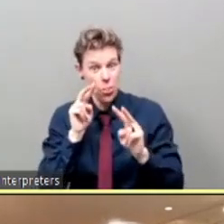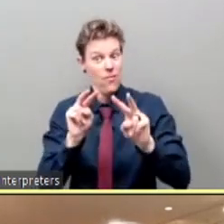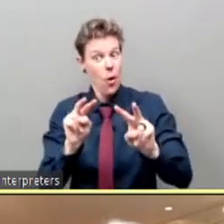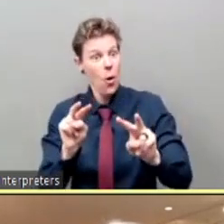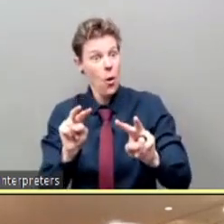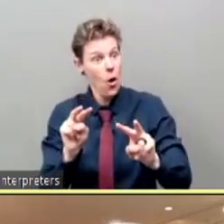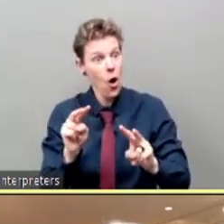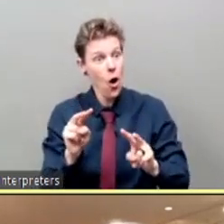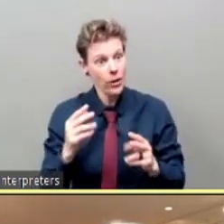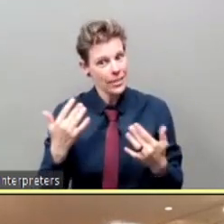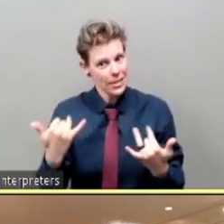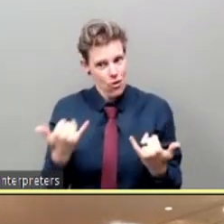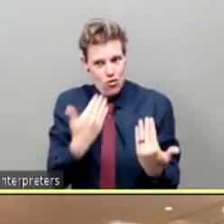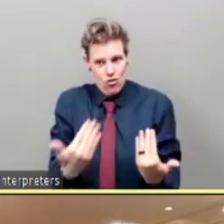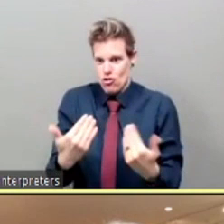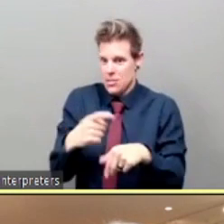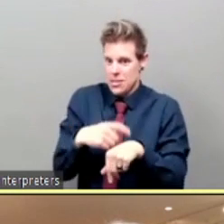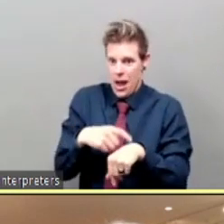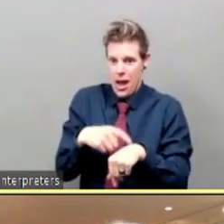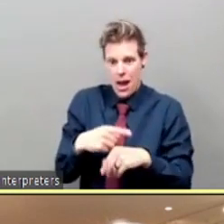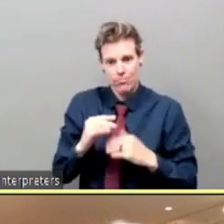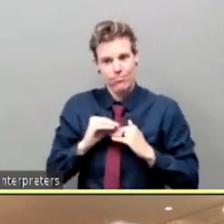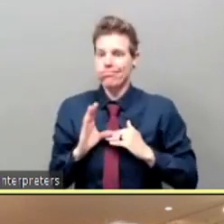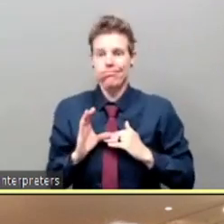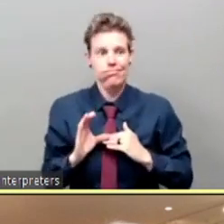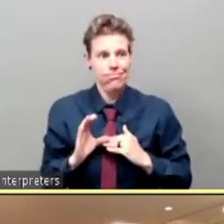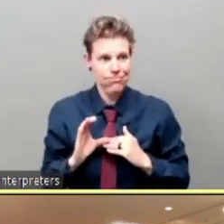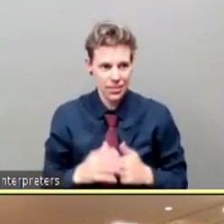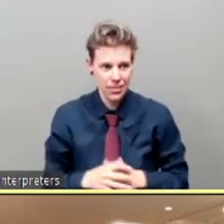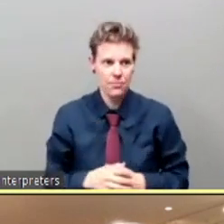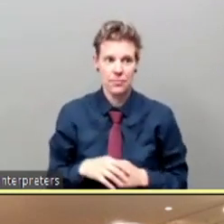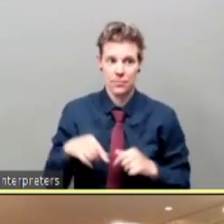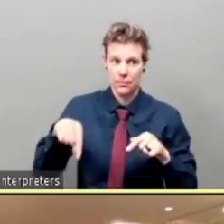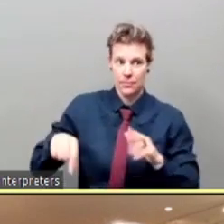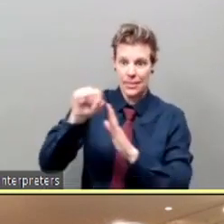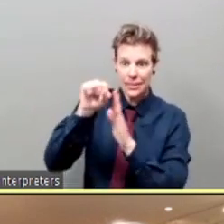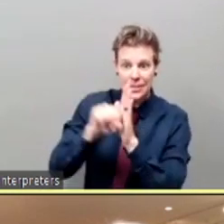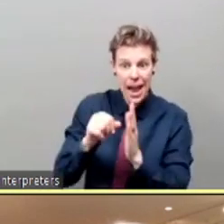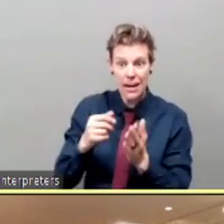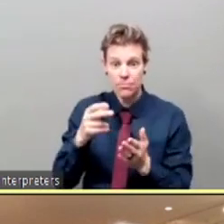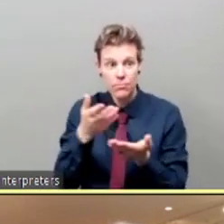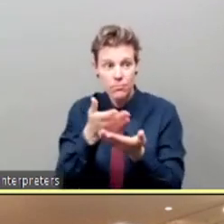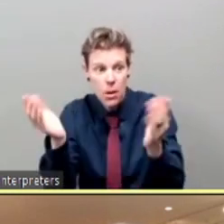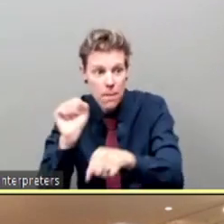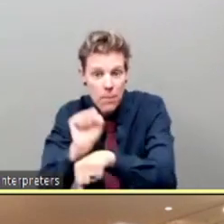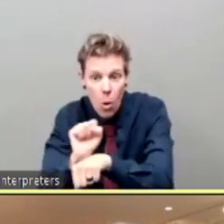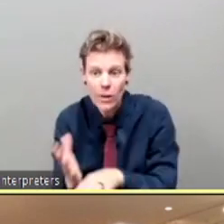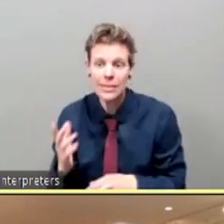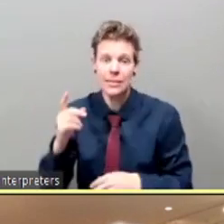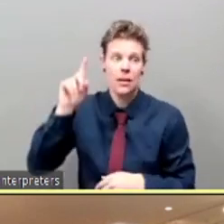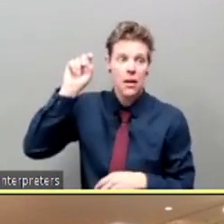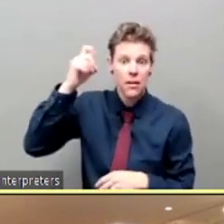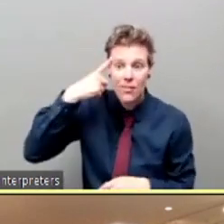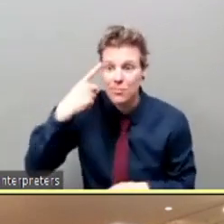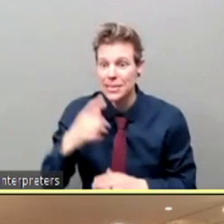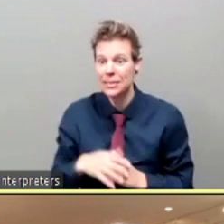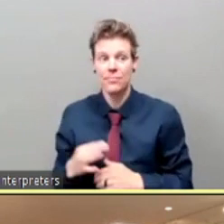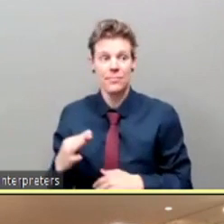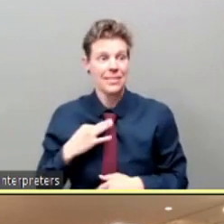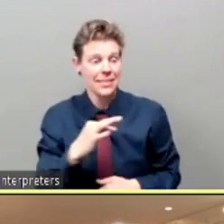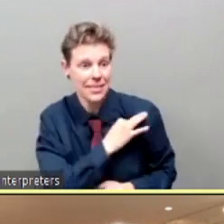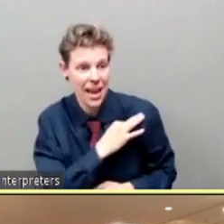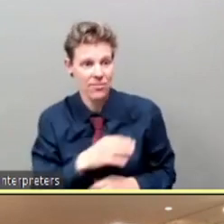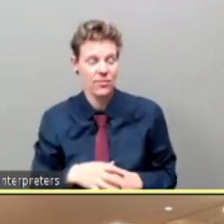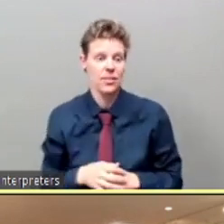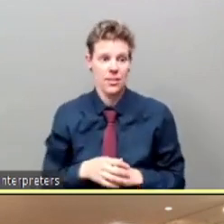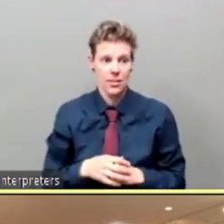in New Mexico and state employees and others, government officials who've worked so hard to bring us here. So let's go to my